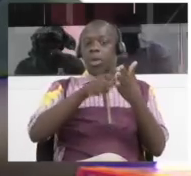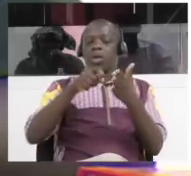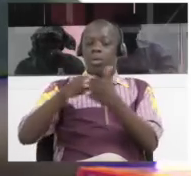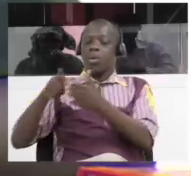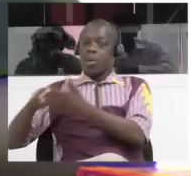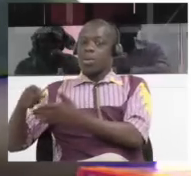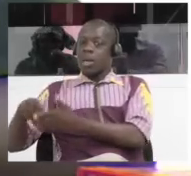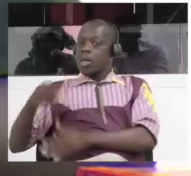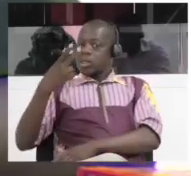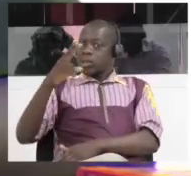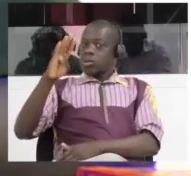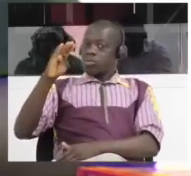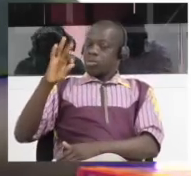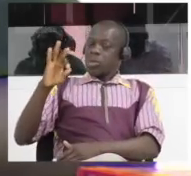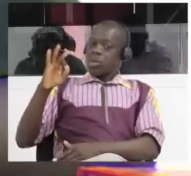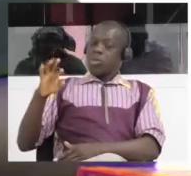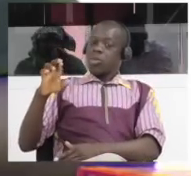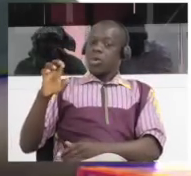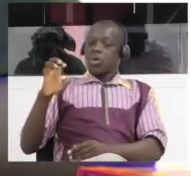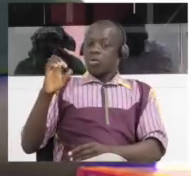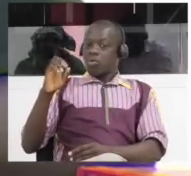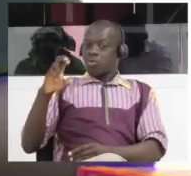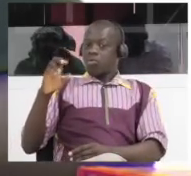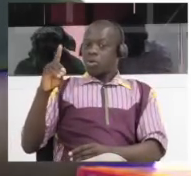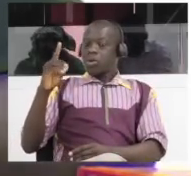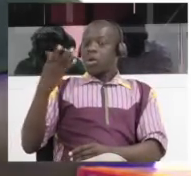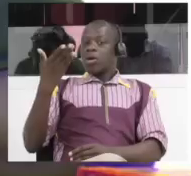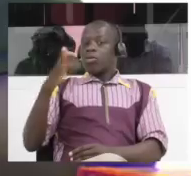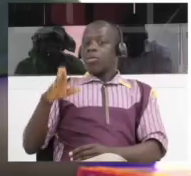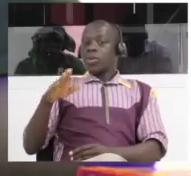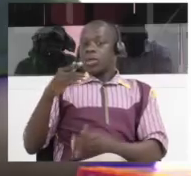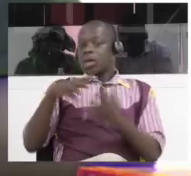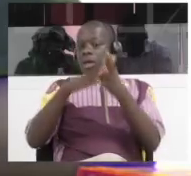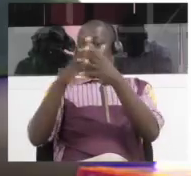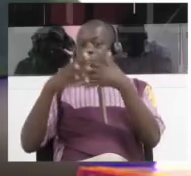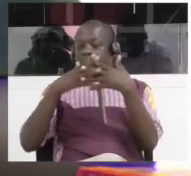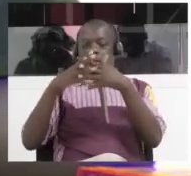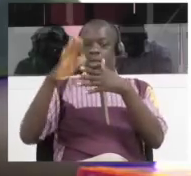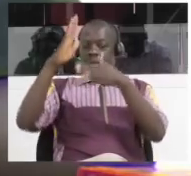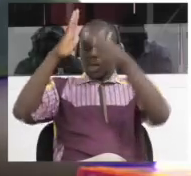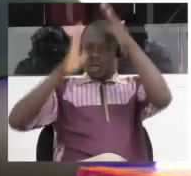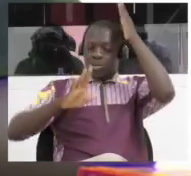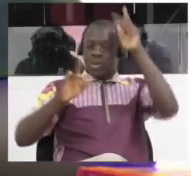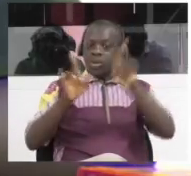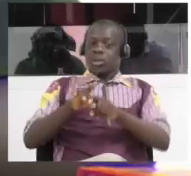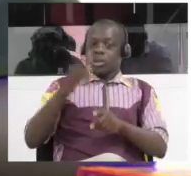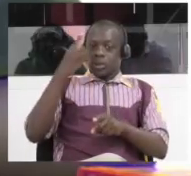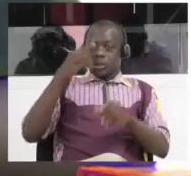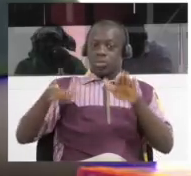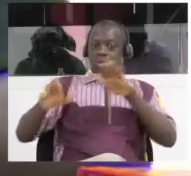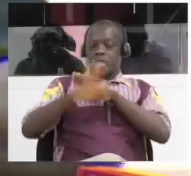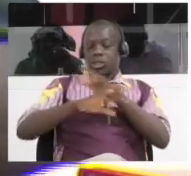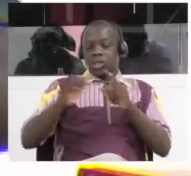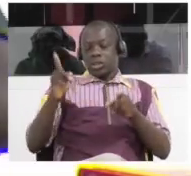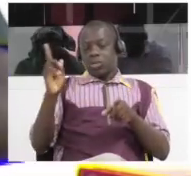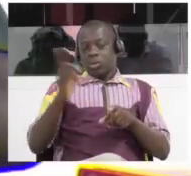secondhand Bedford vehicles from the British Army that was decommissioned. And I think basically that was what was available then.